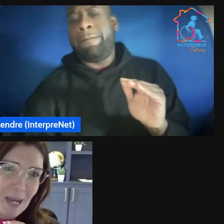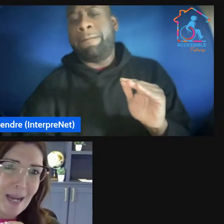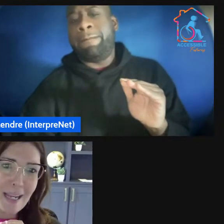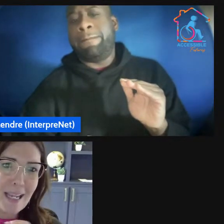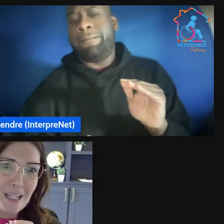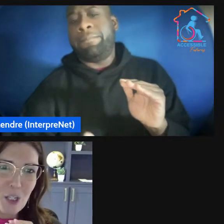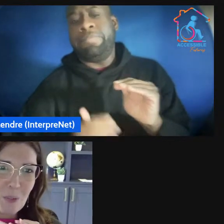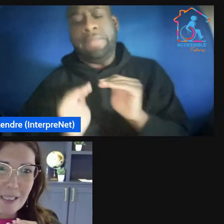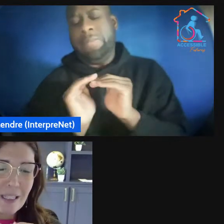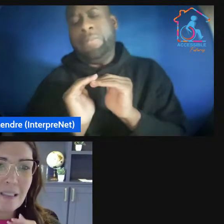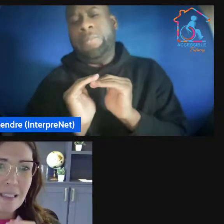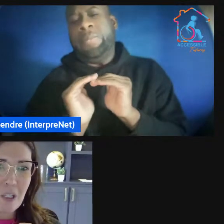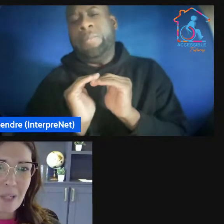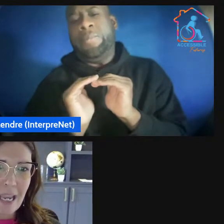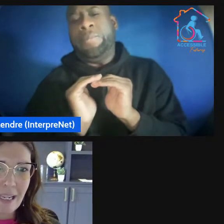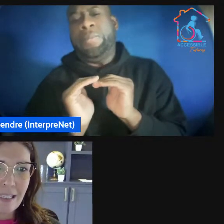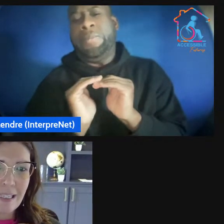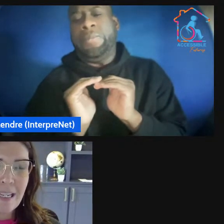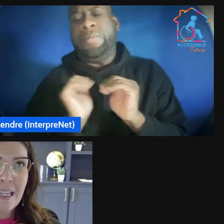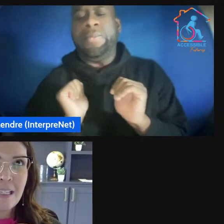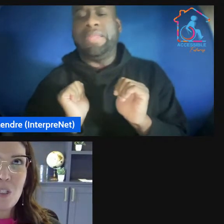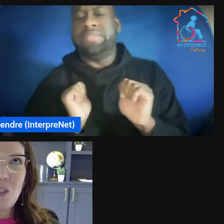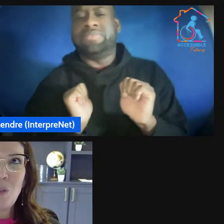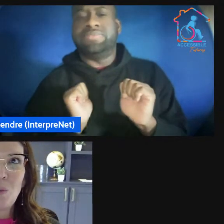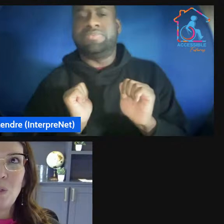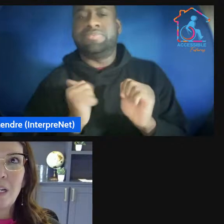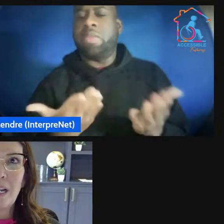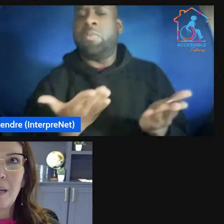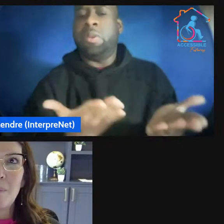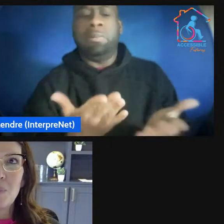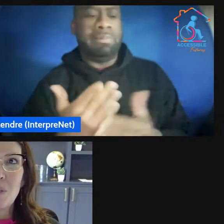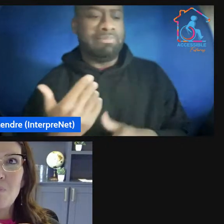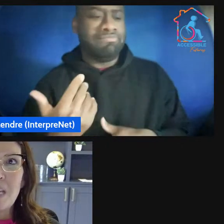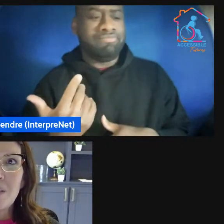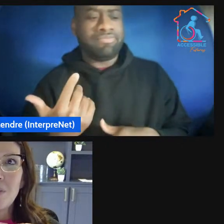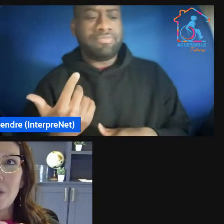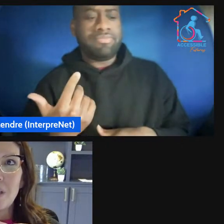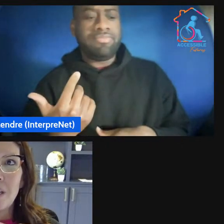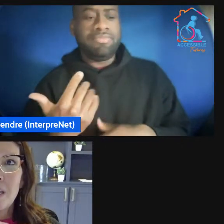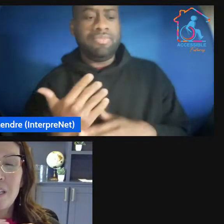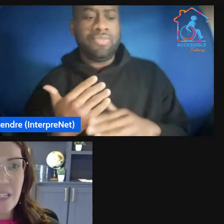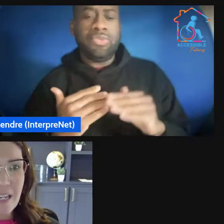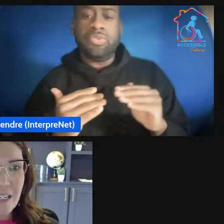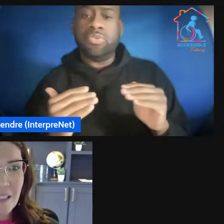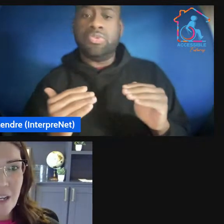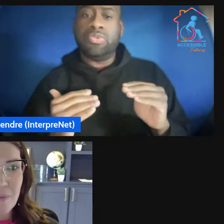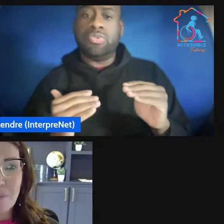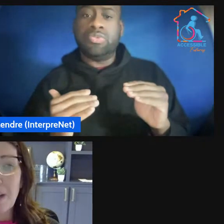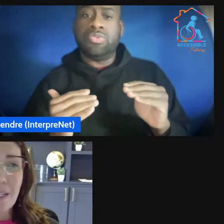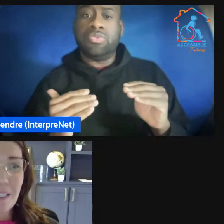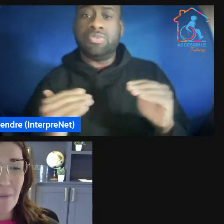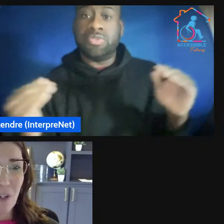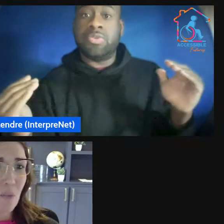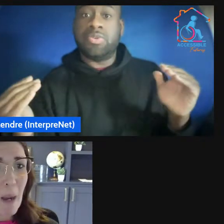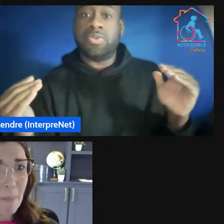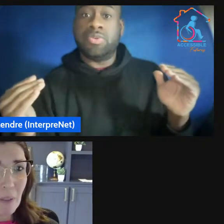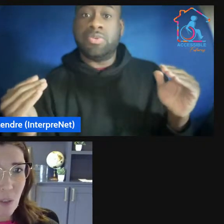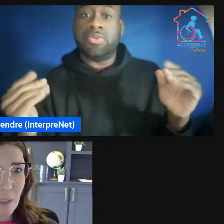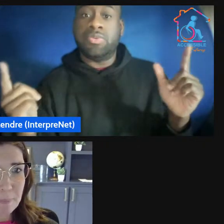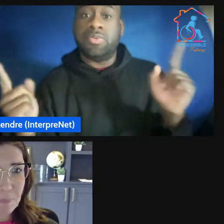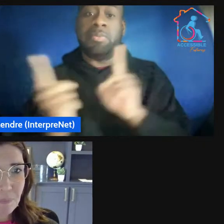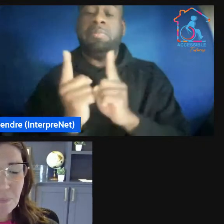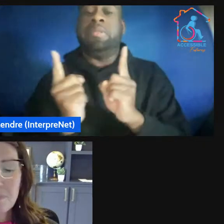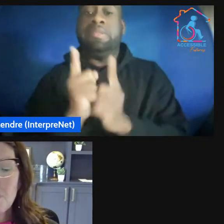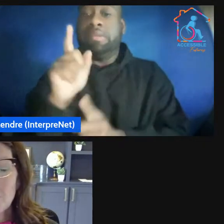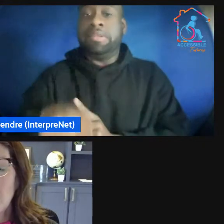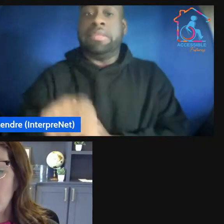squeak by and do as little as you can to meet the needs of a very diverse